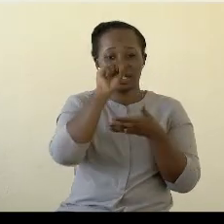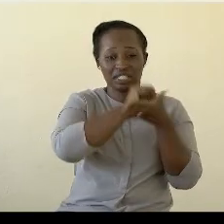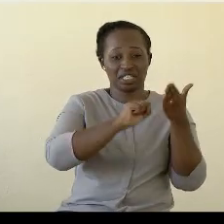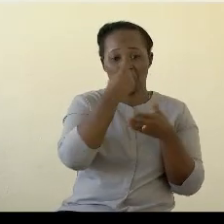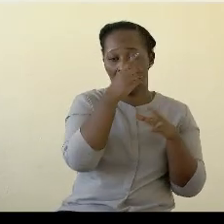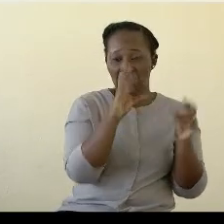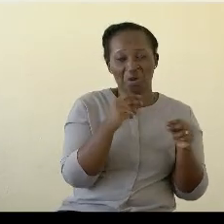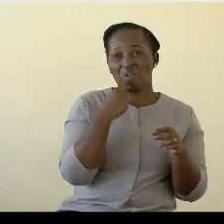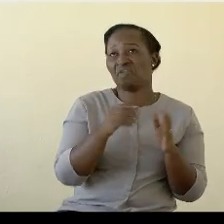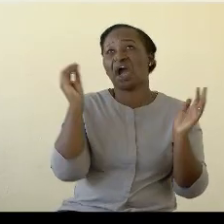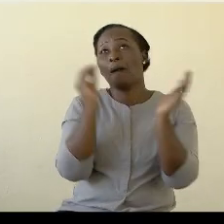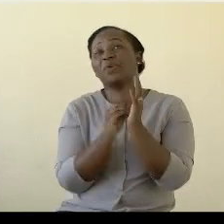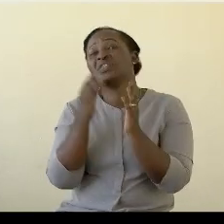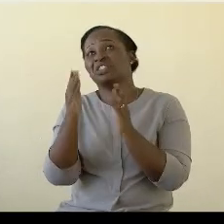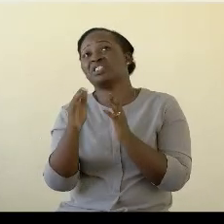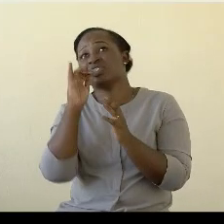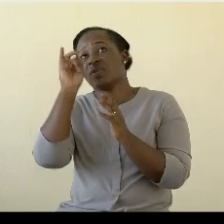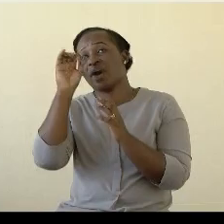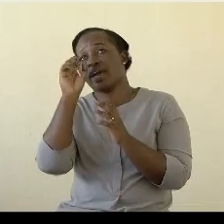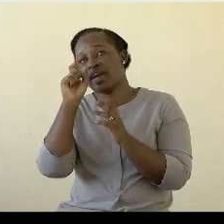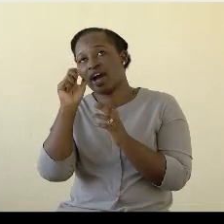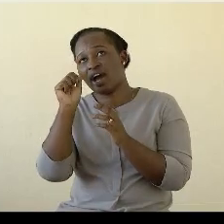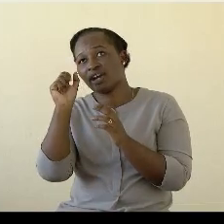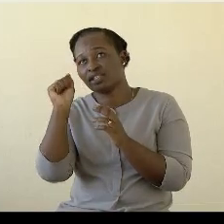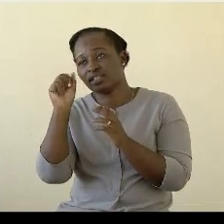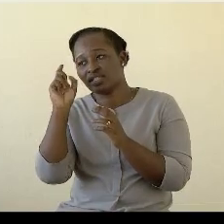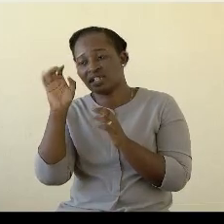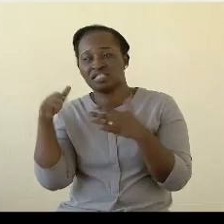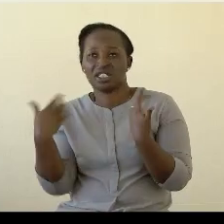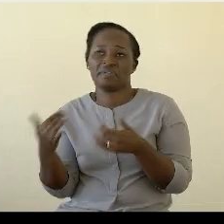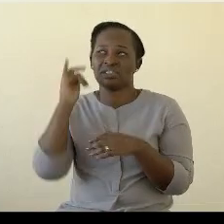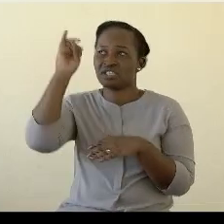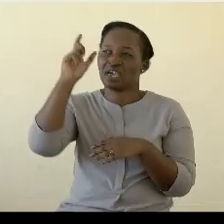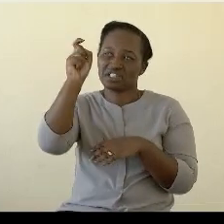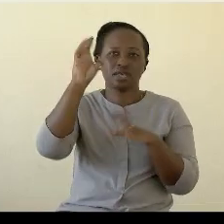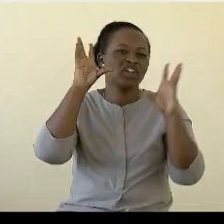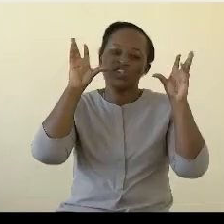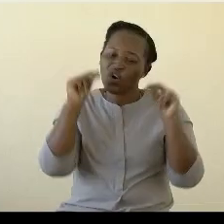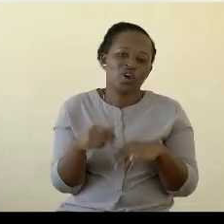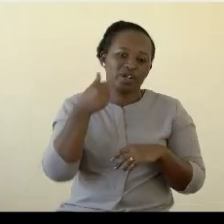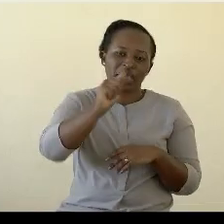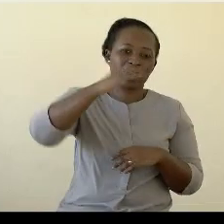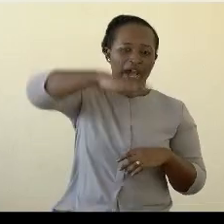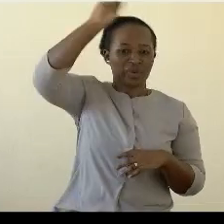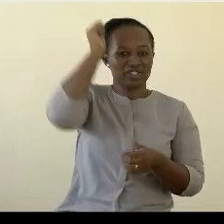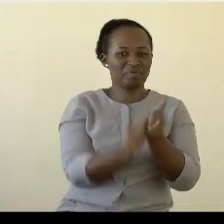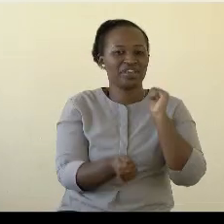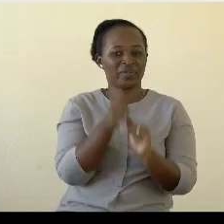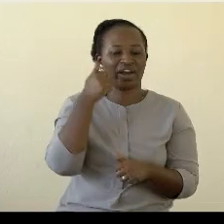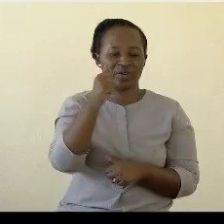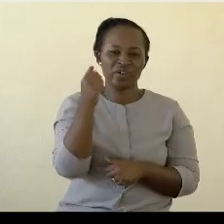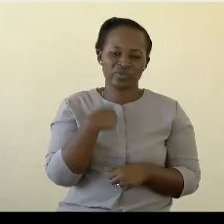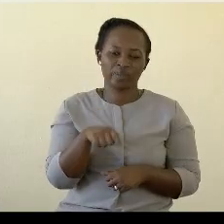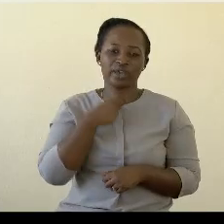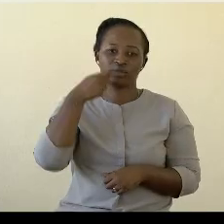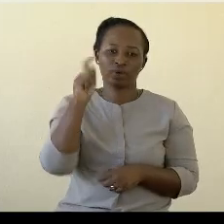say, put this on the y-axis, and then put this on the x-axis. No, you've grown. So we are to